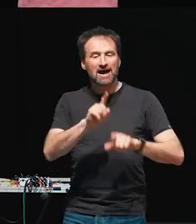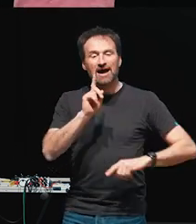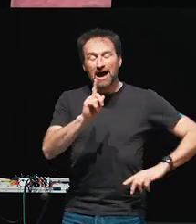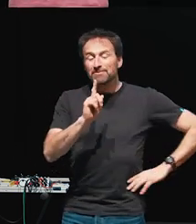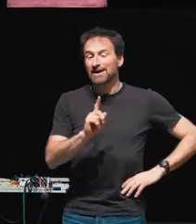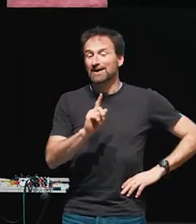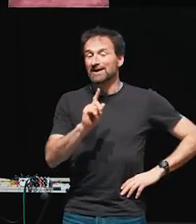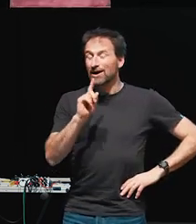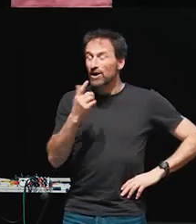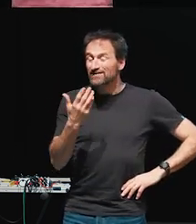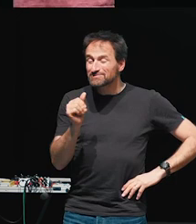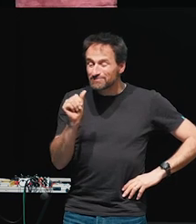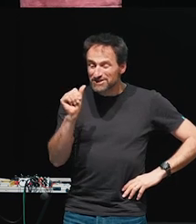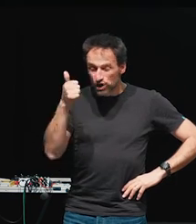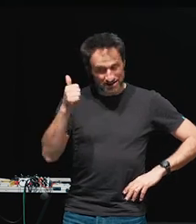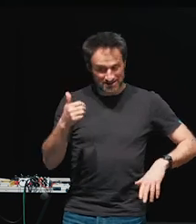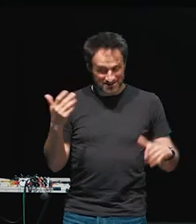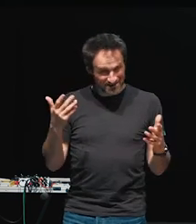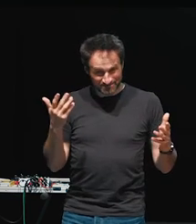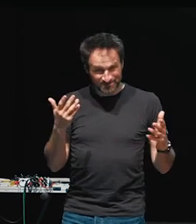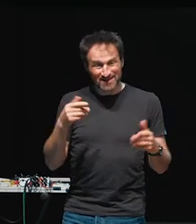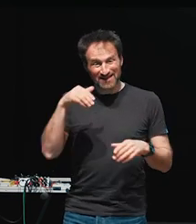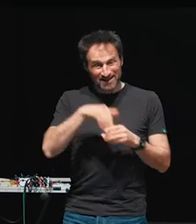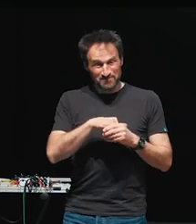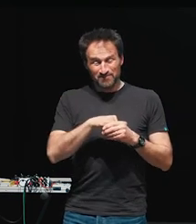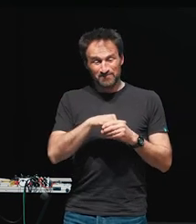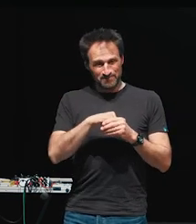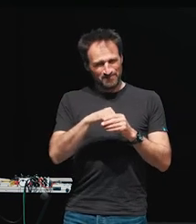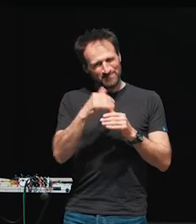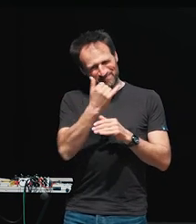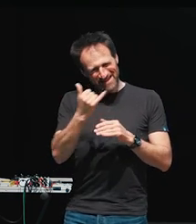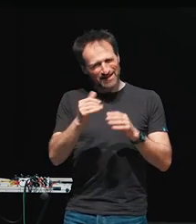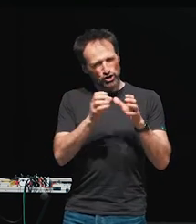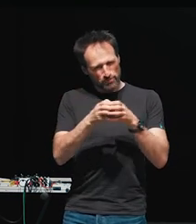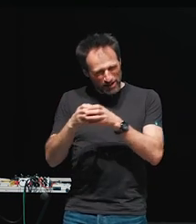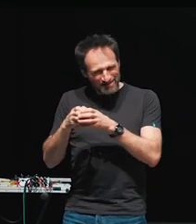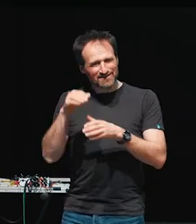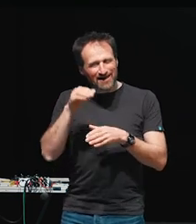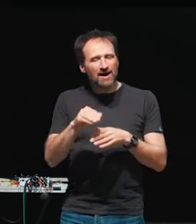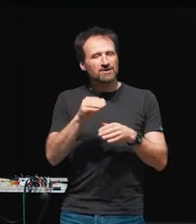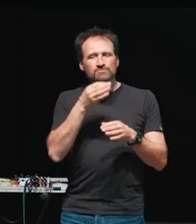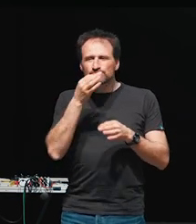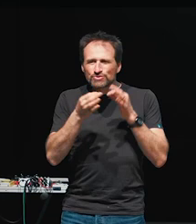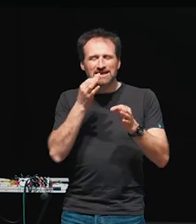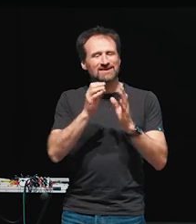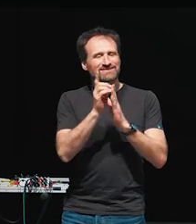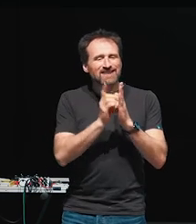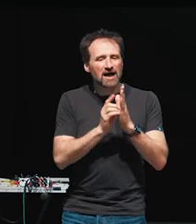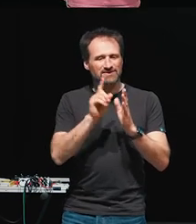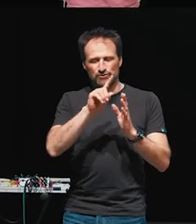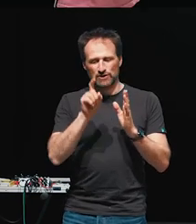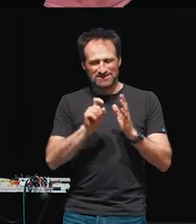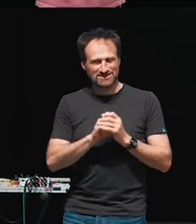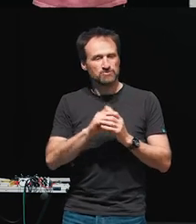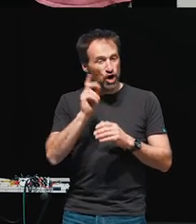It actually makes a bunch of different data requests for each of those components, so much so that we often run into this issue,